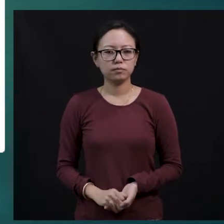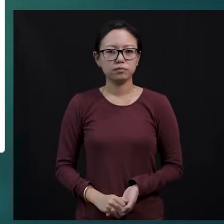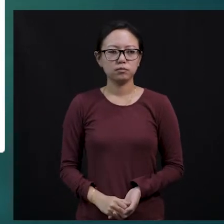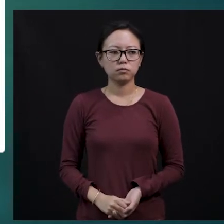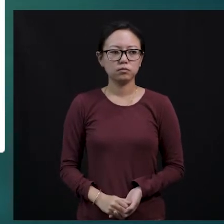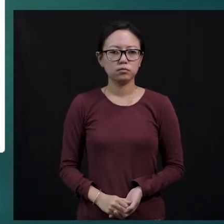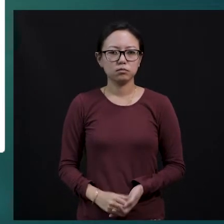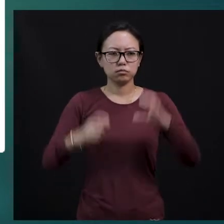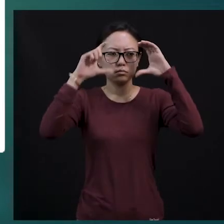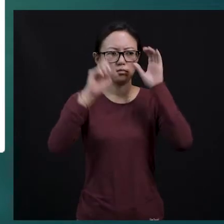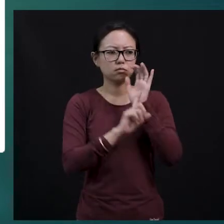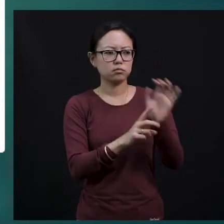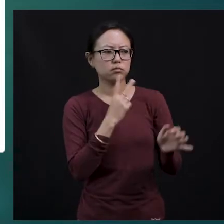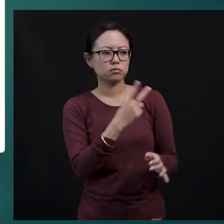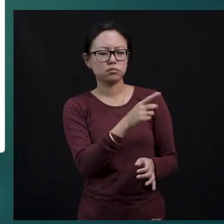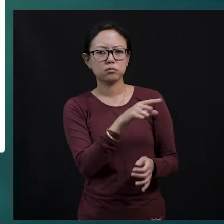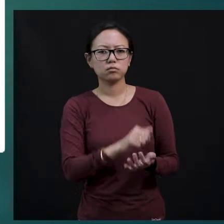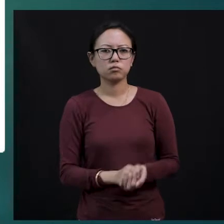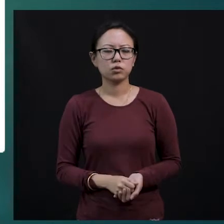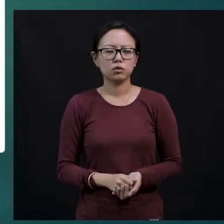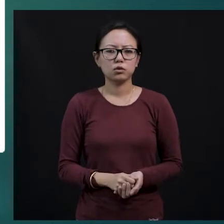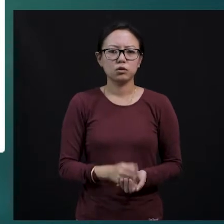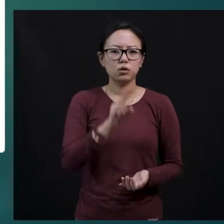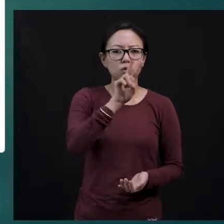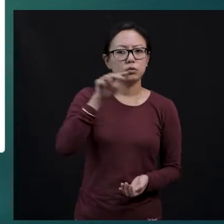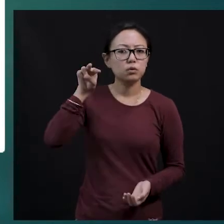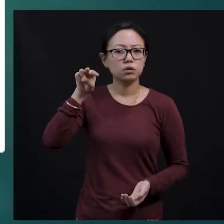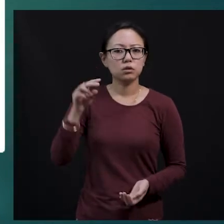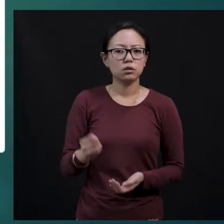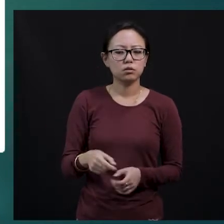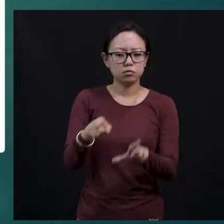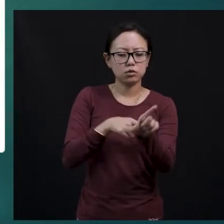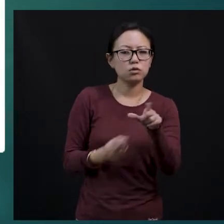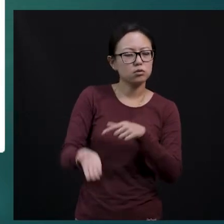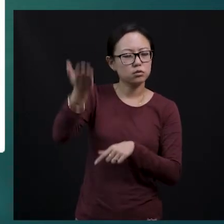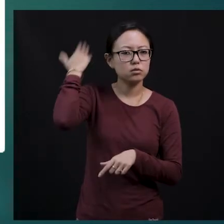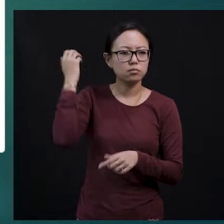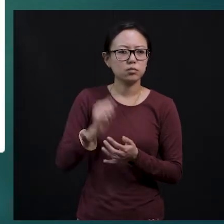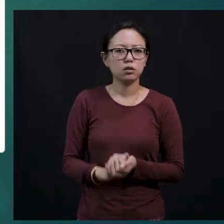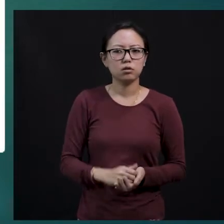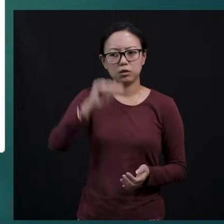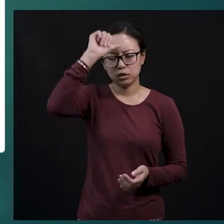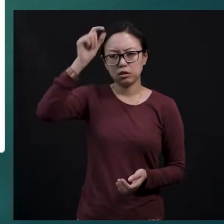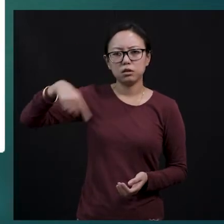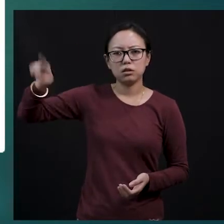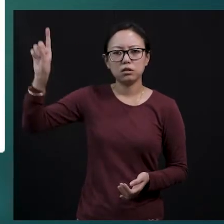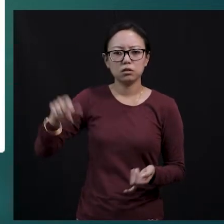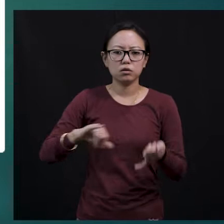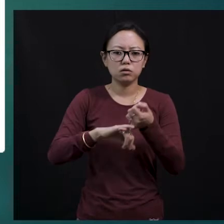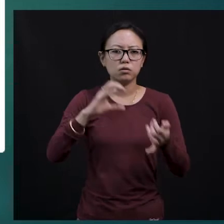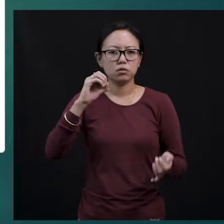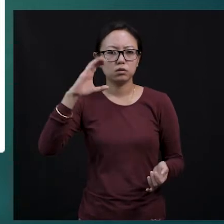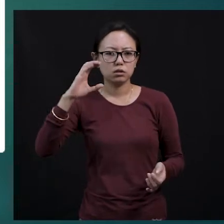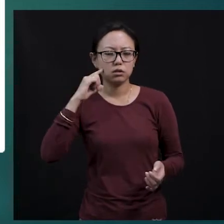is a picture that tells you that 200 years ago, India had a different social structure